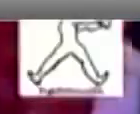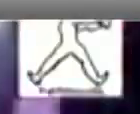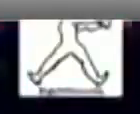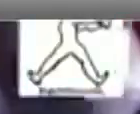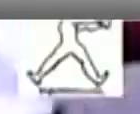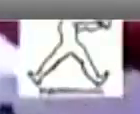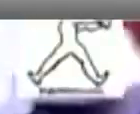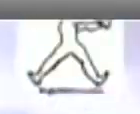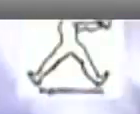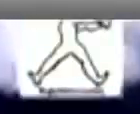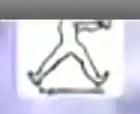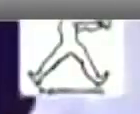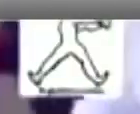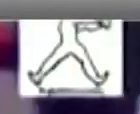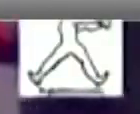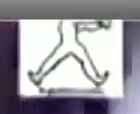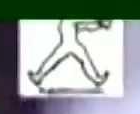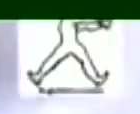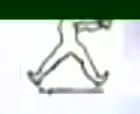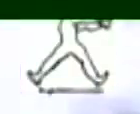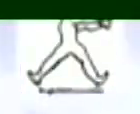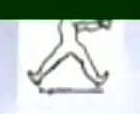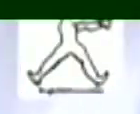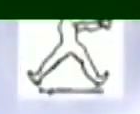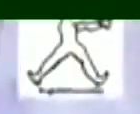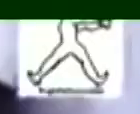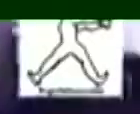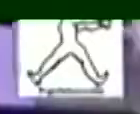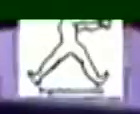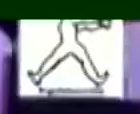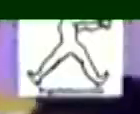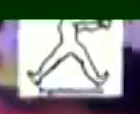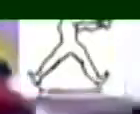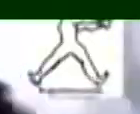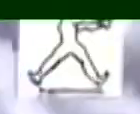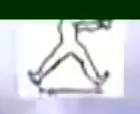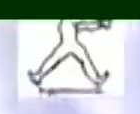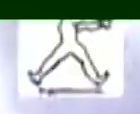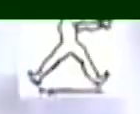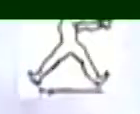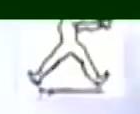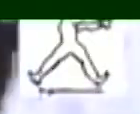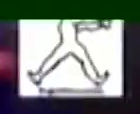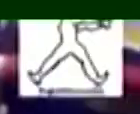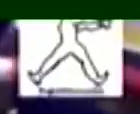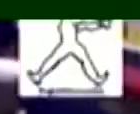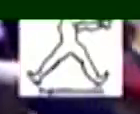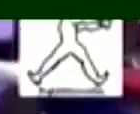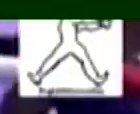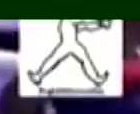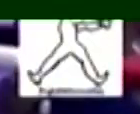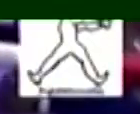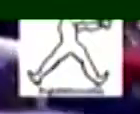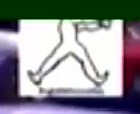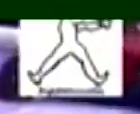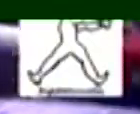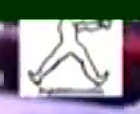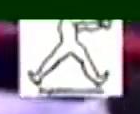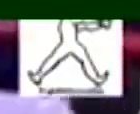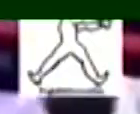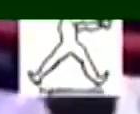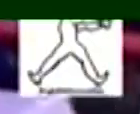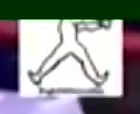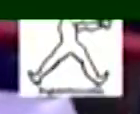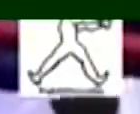It was an initiative that started back in March of this year, where the Barbados Boxing Association looked at avenues of getting more